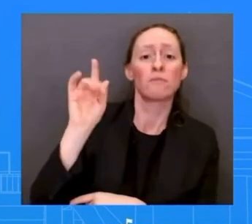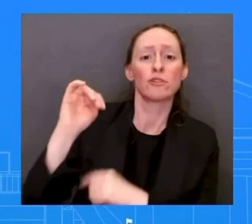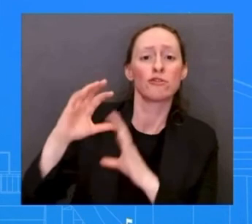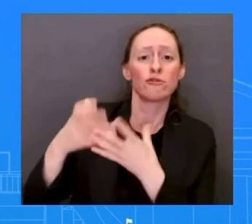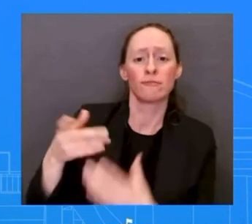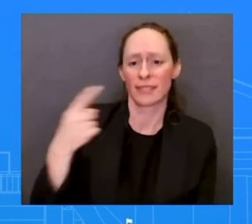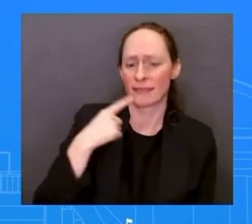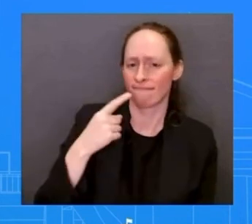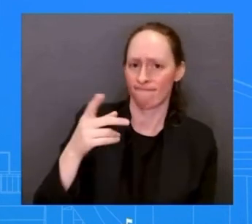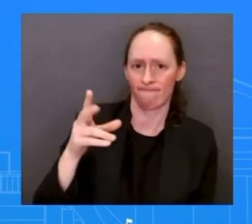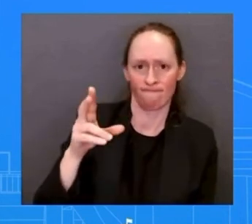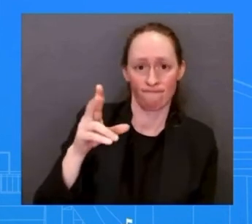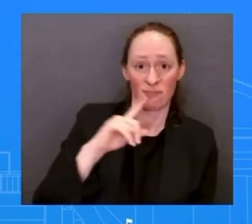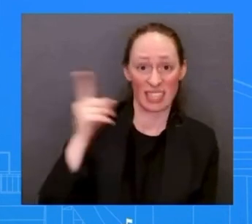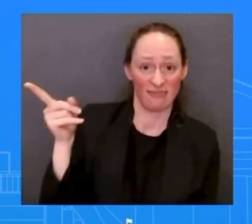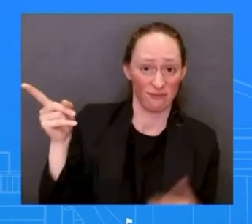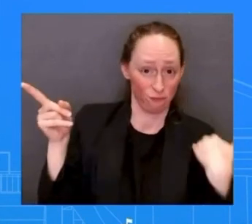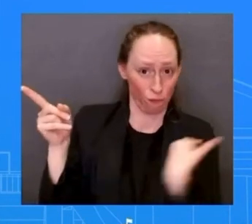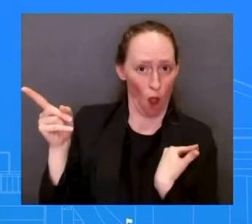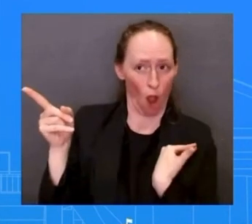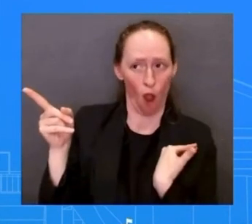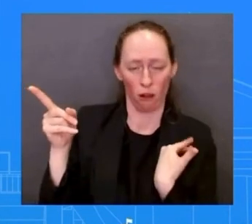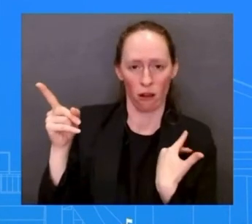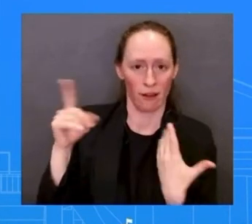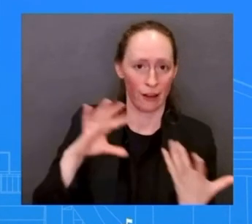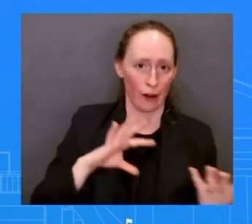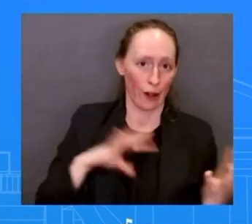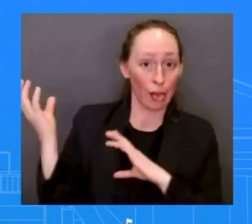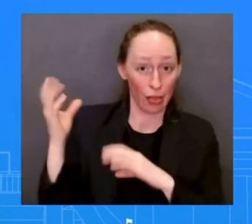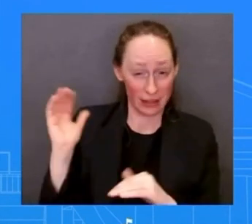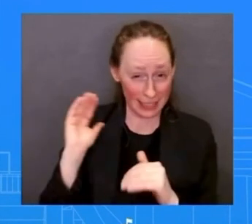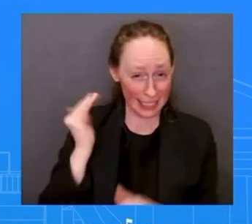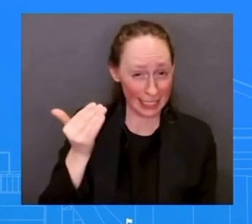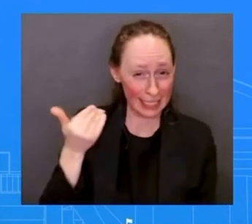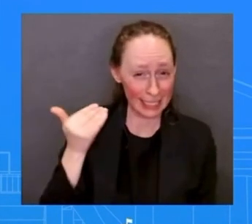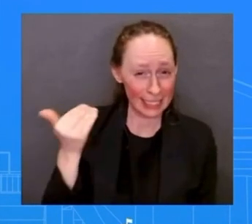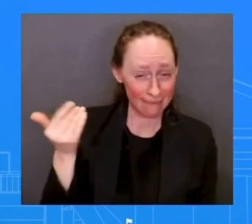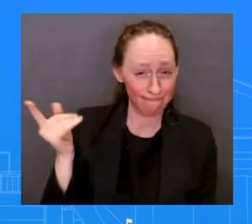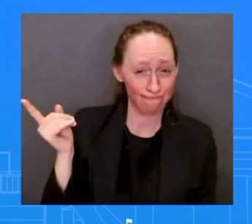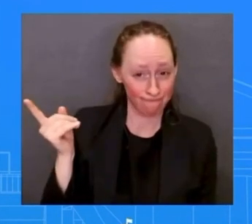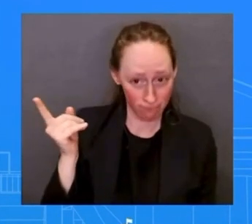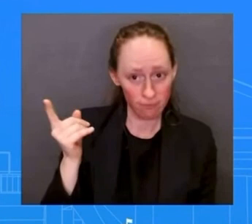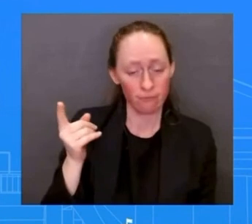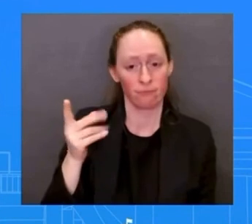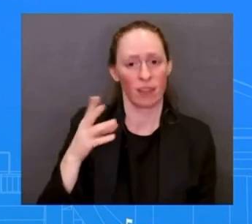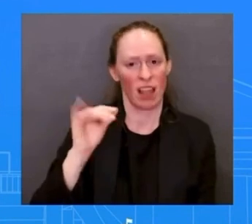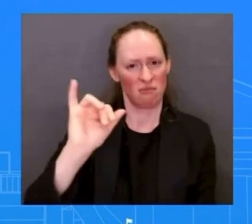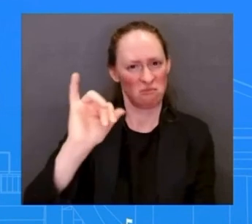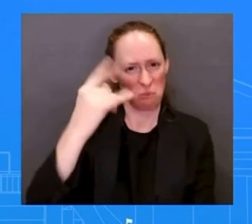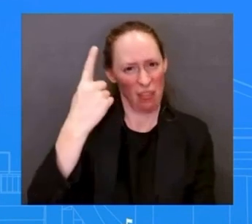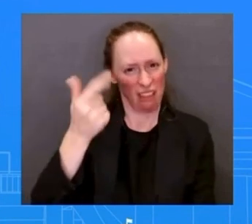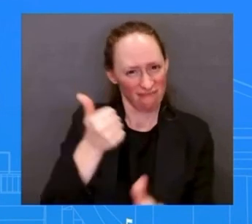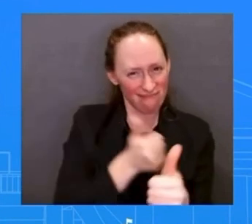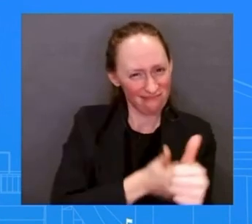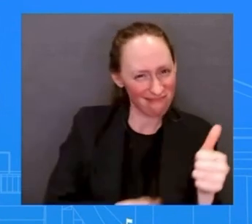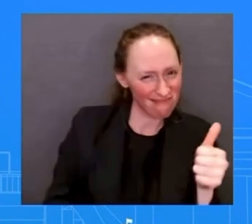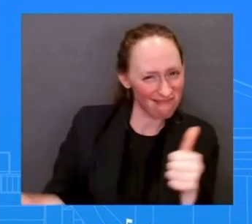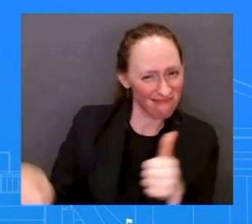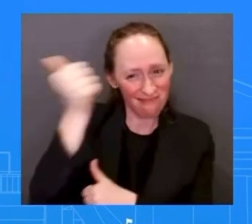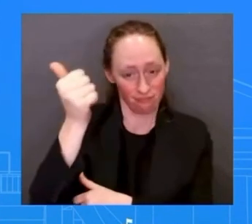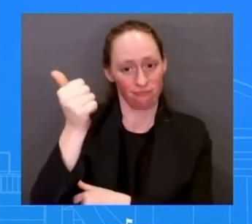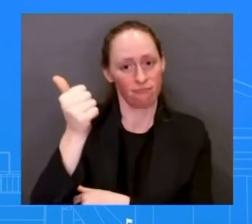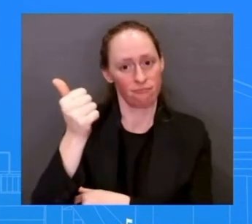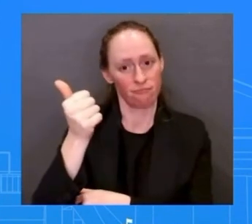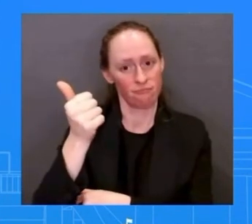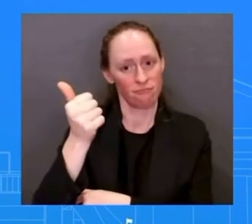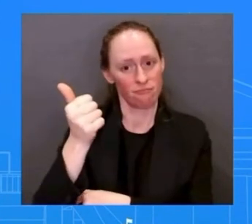eligible for evacuation, and for issuing changing guidance. Do you agree with the report? Do you accept responsibility? Look, the report